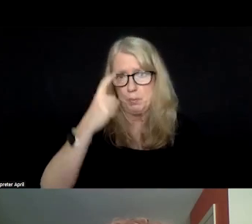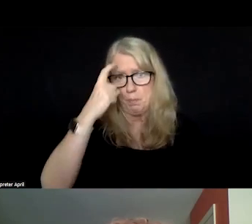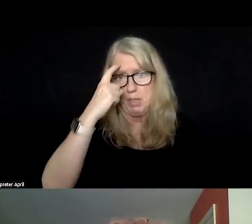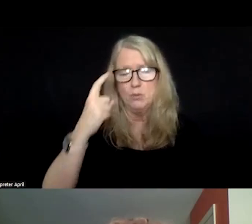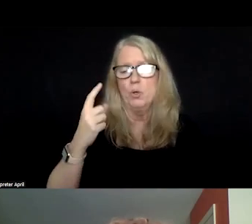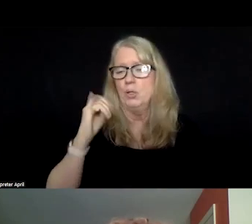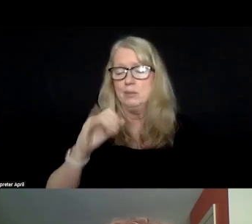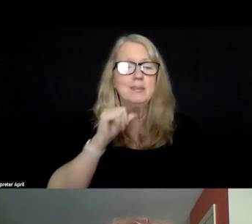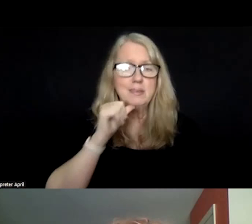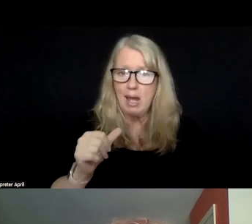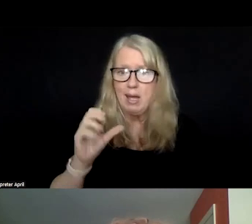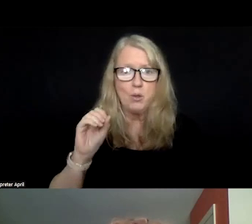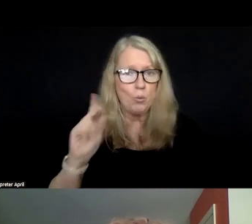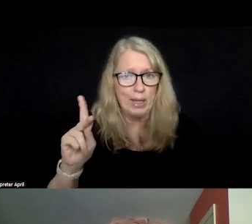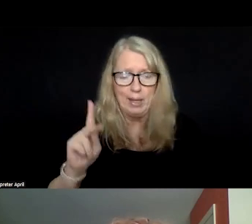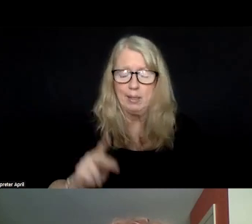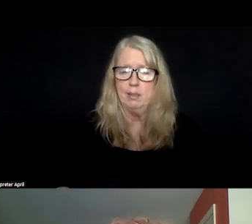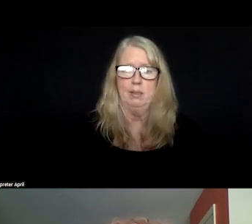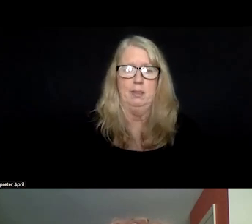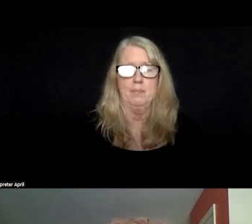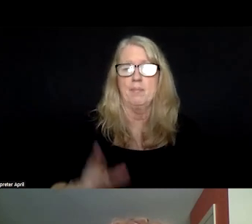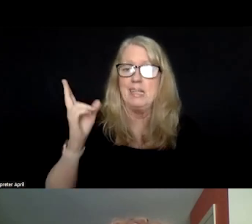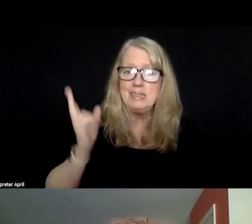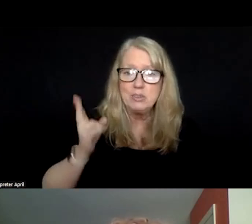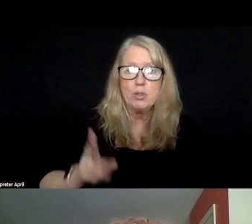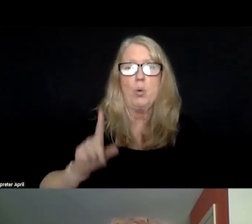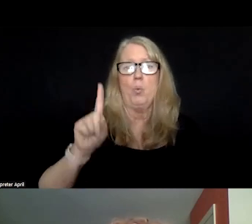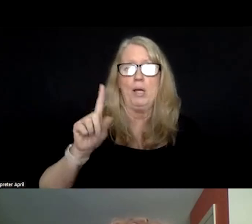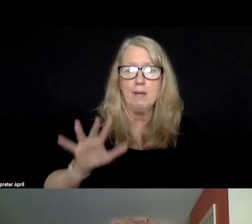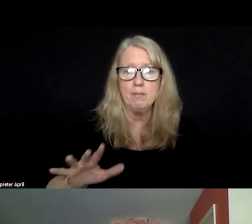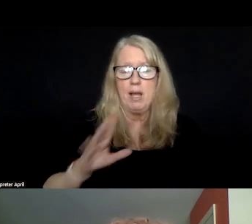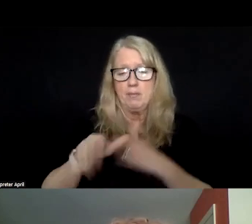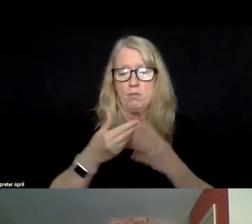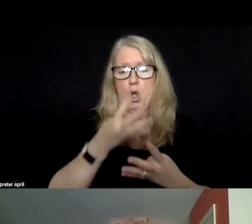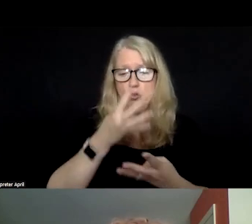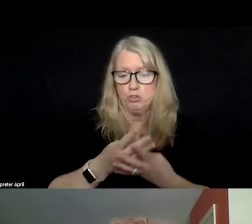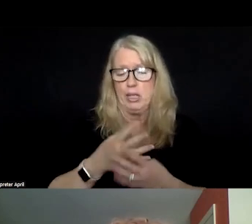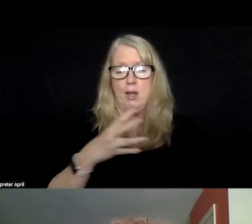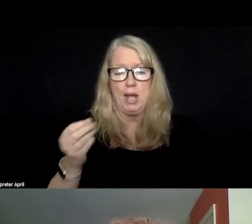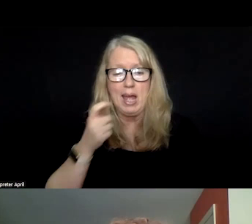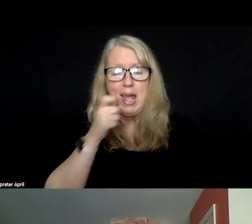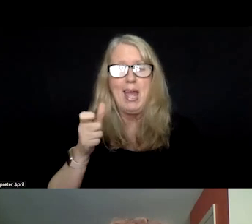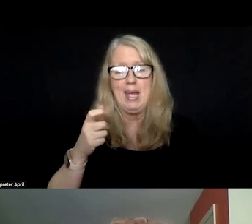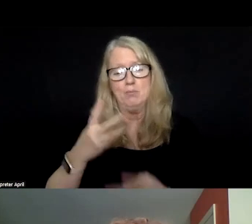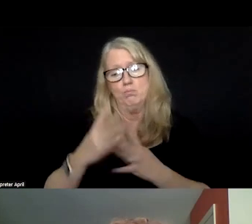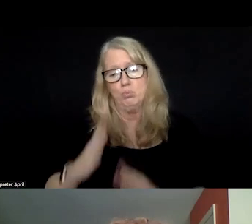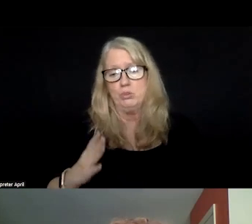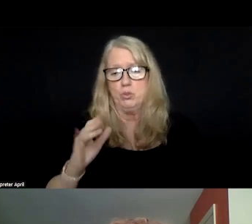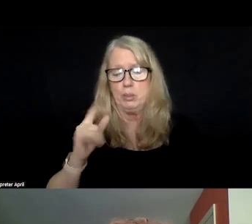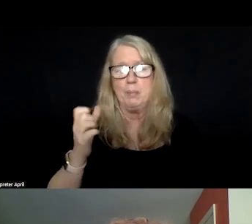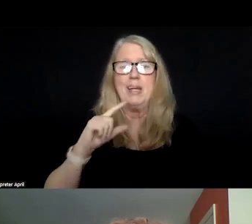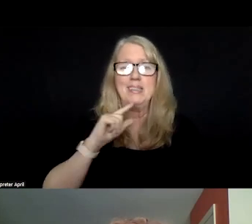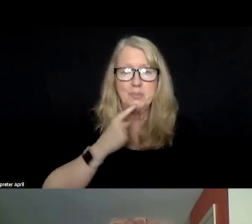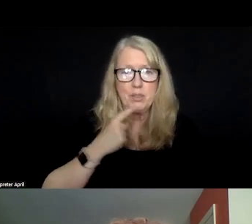Not okay. And historically, 1 in 5 of all jail and prison inmates has severe mental